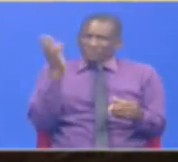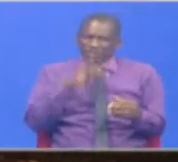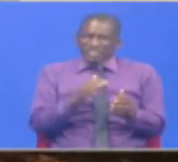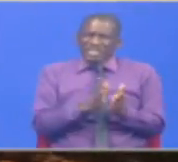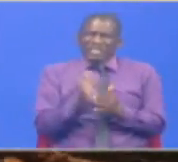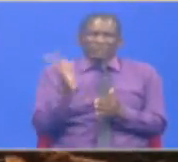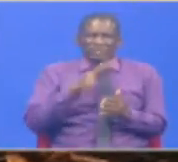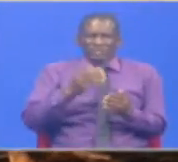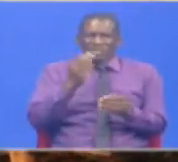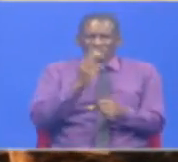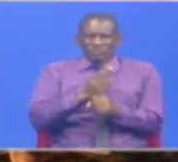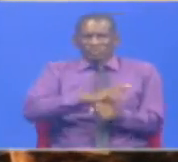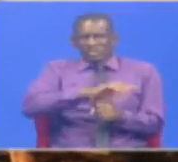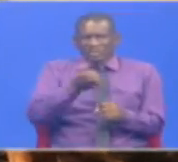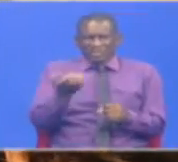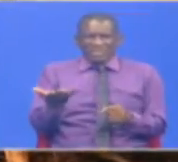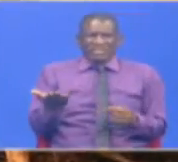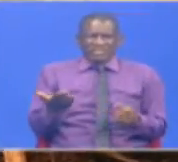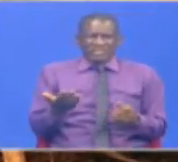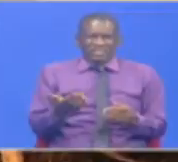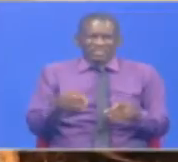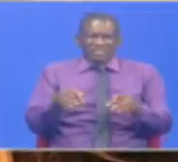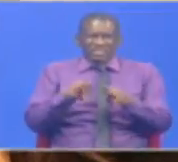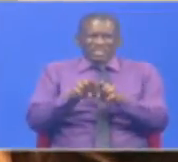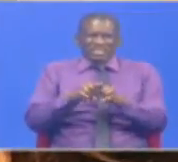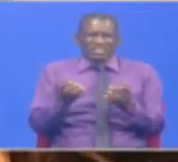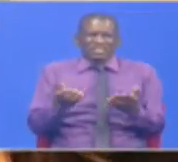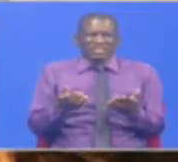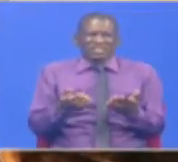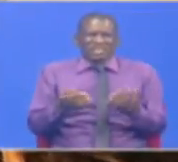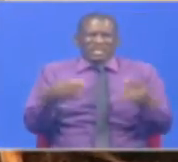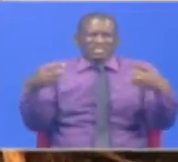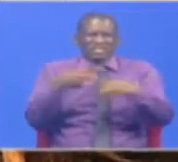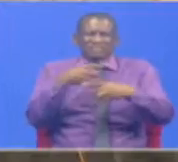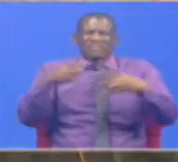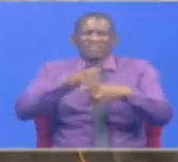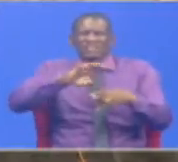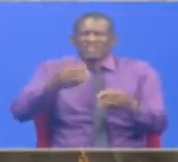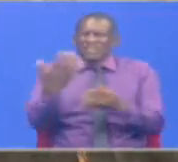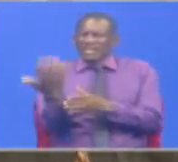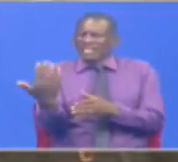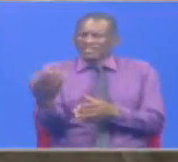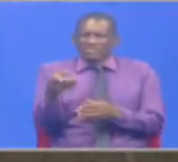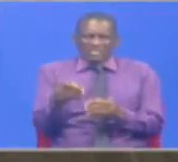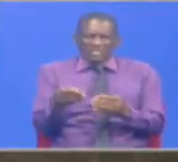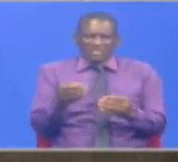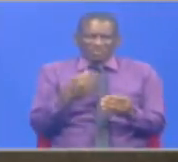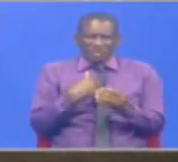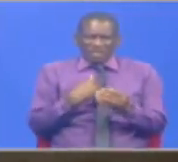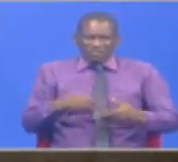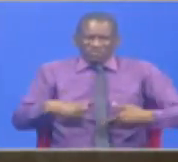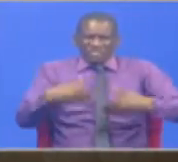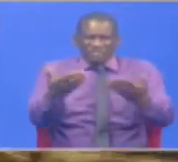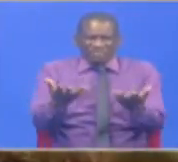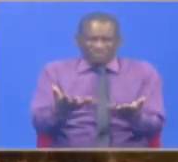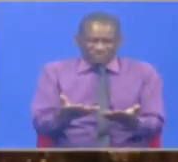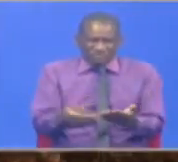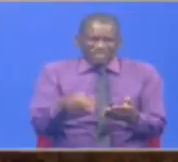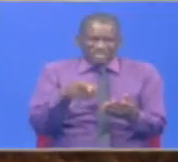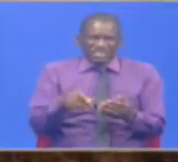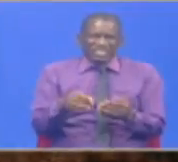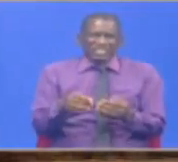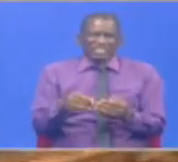like tithonia, Russian comfrey, and variety of other leaves. We have to give this bed some